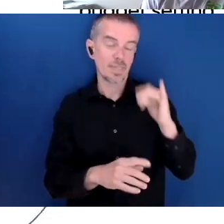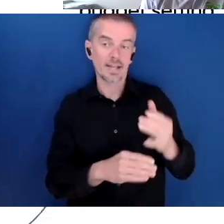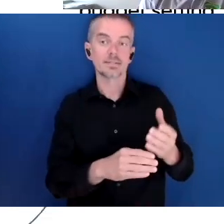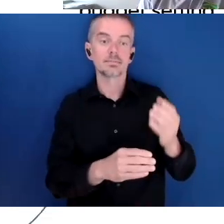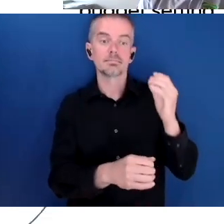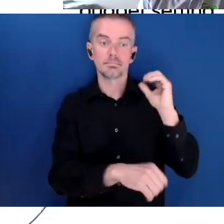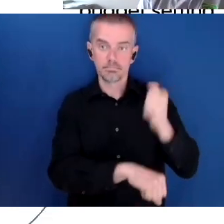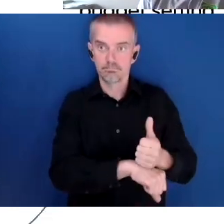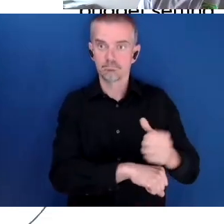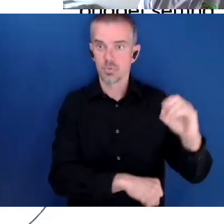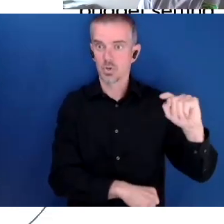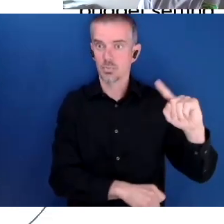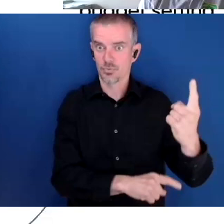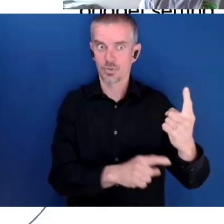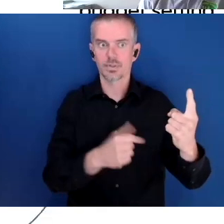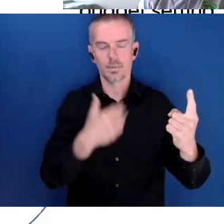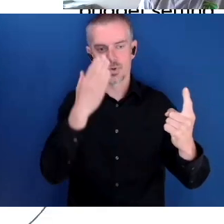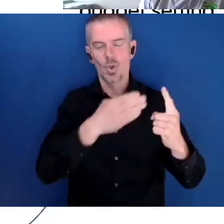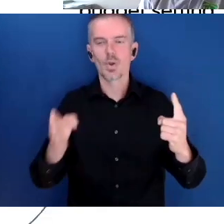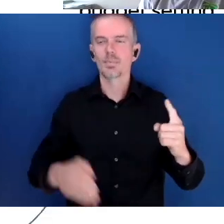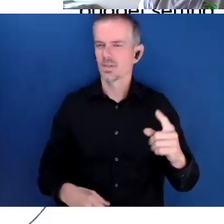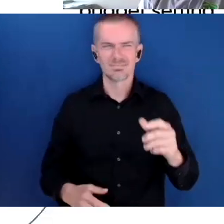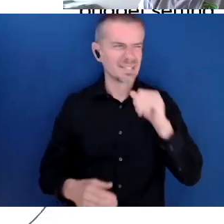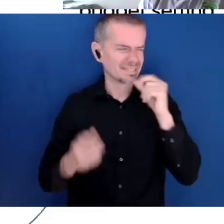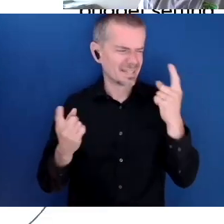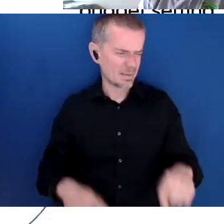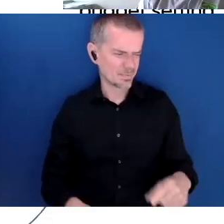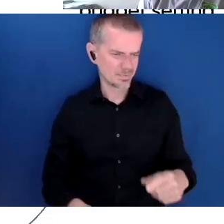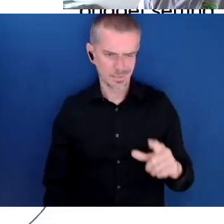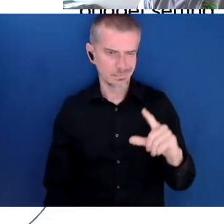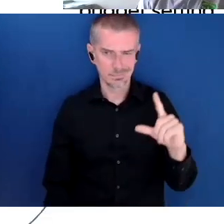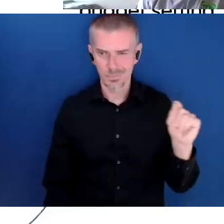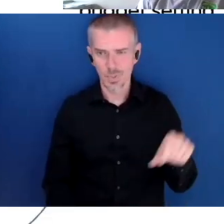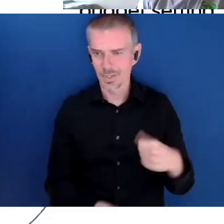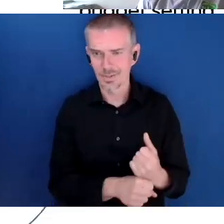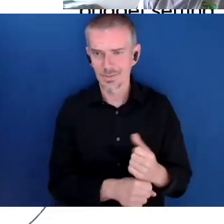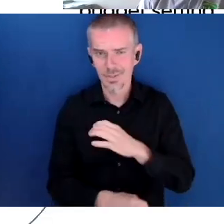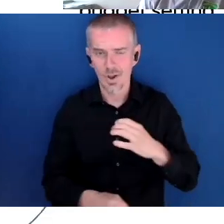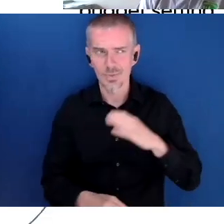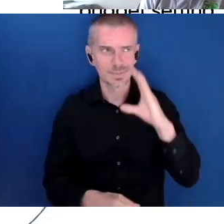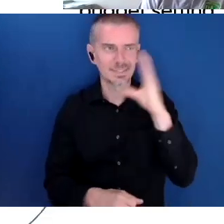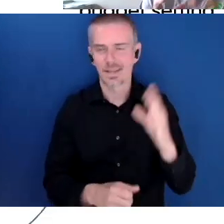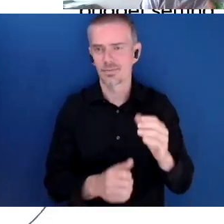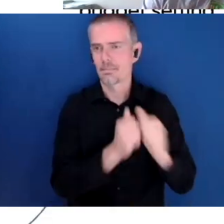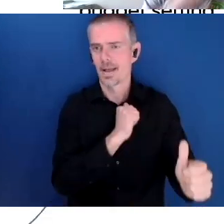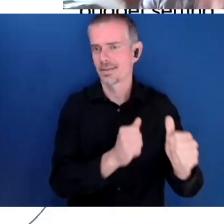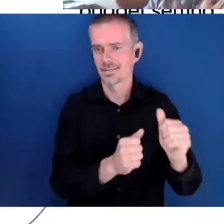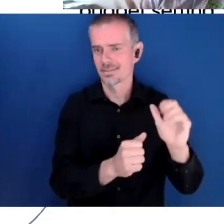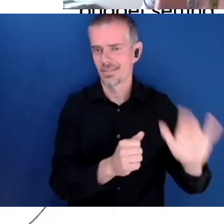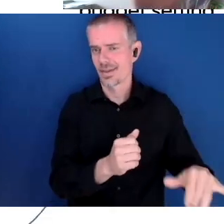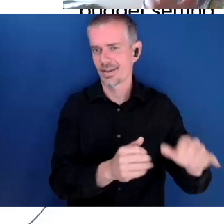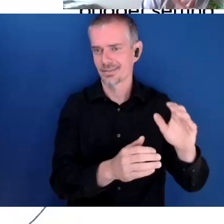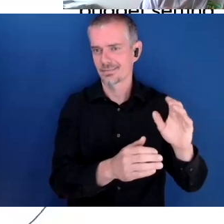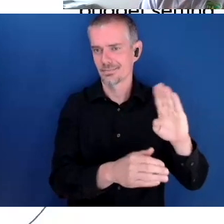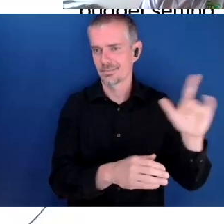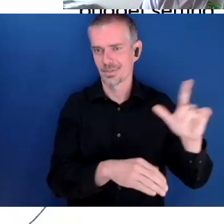has not been able to actually pass those funding bills, I think, for a couple decades now on time. And so